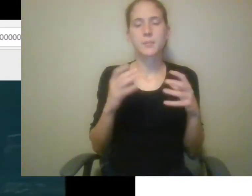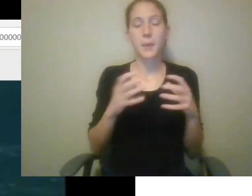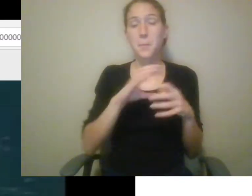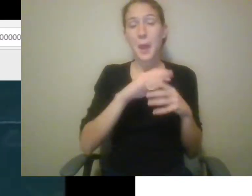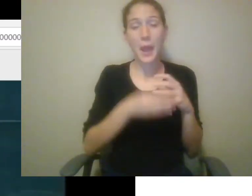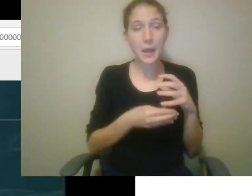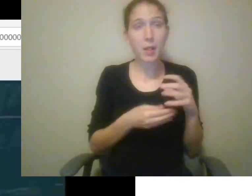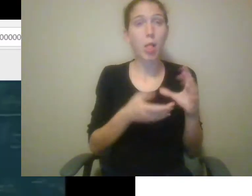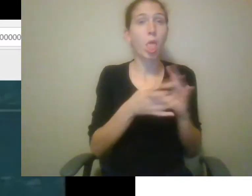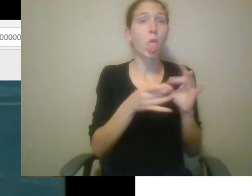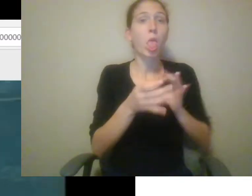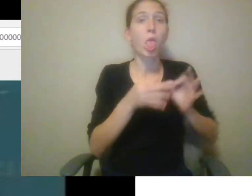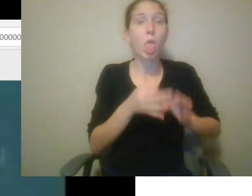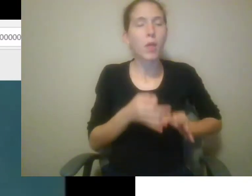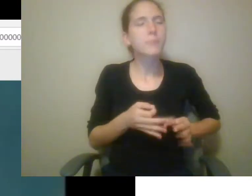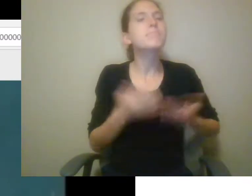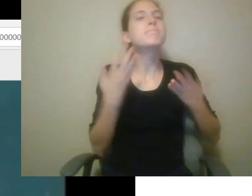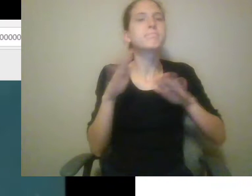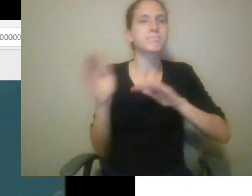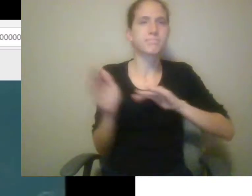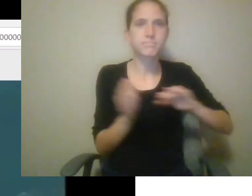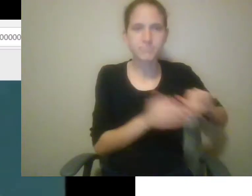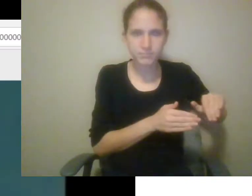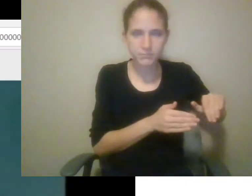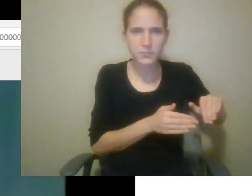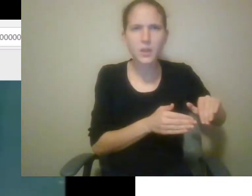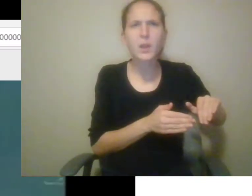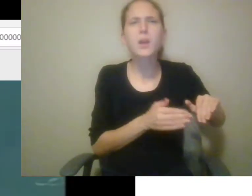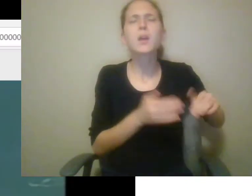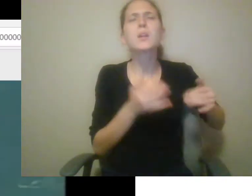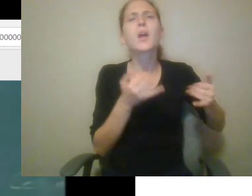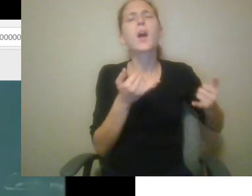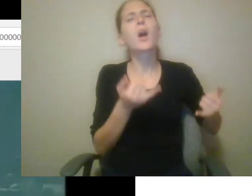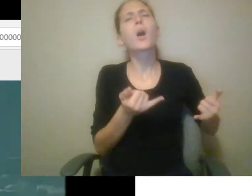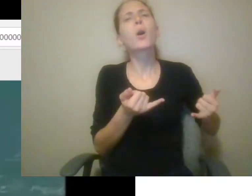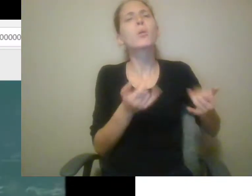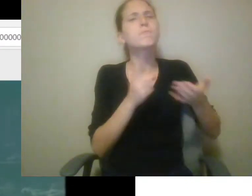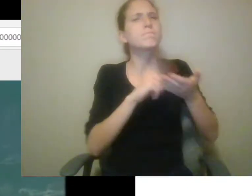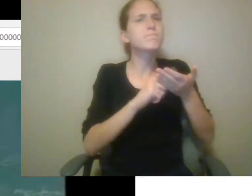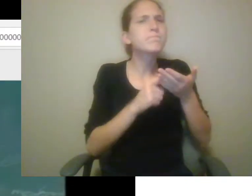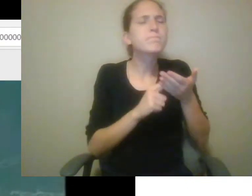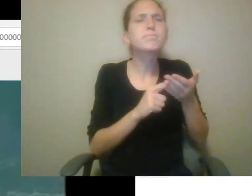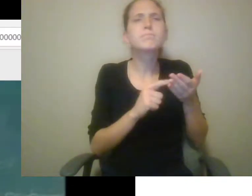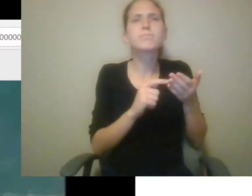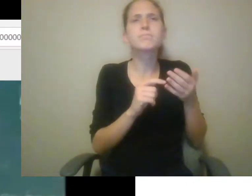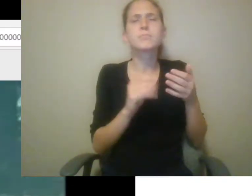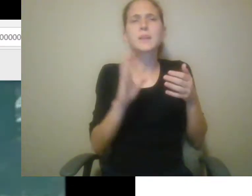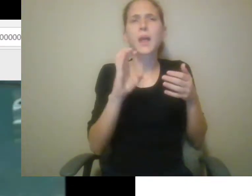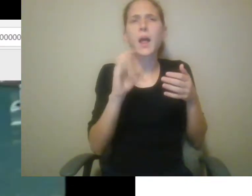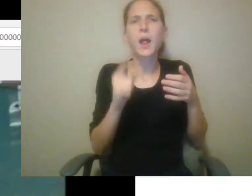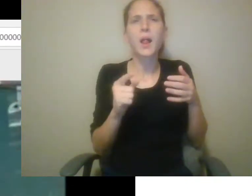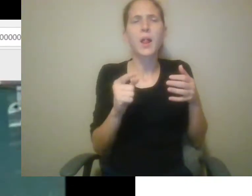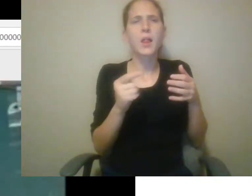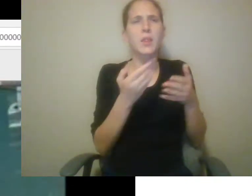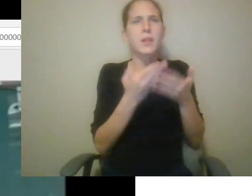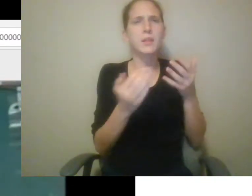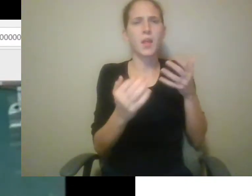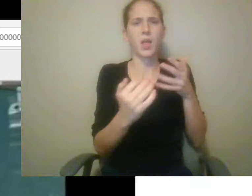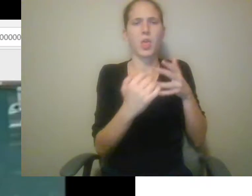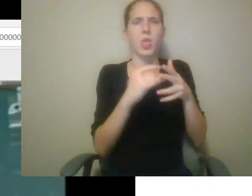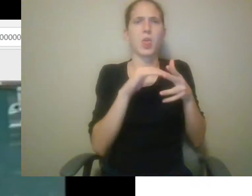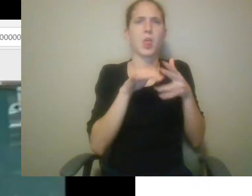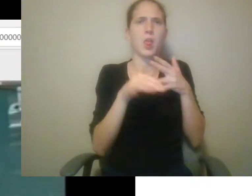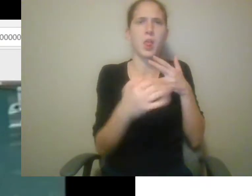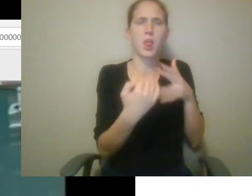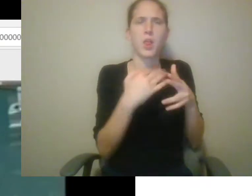about two processes or two ways materials get into a cell, get in and out of